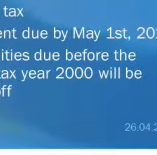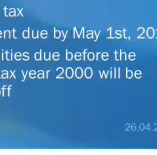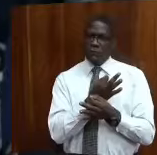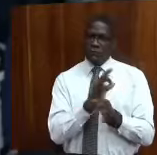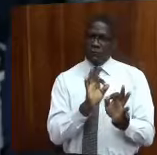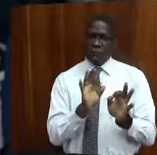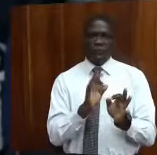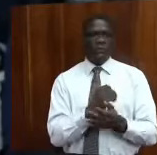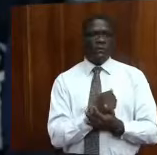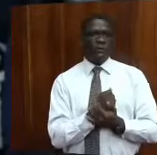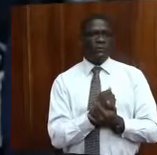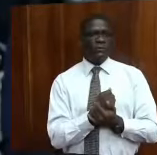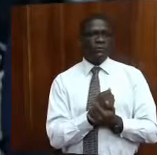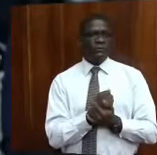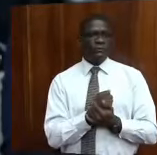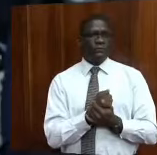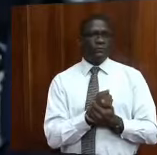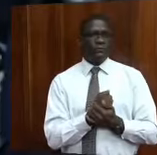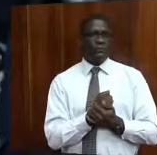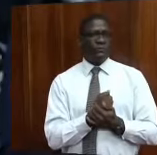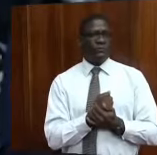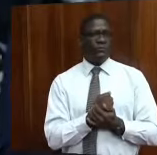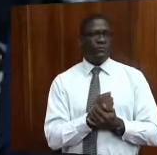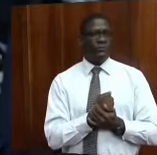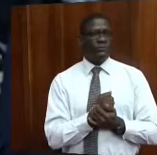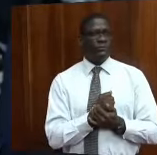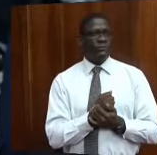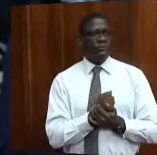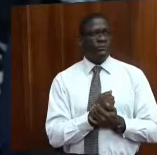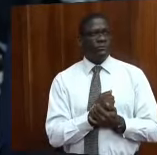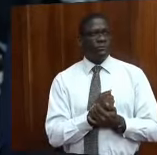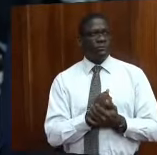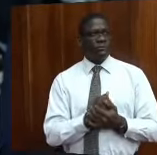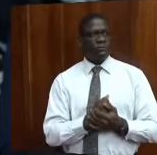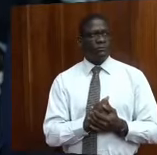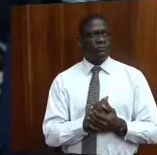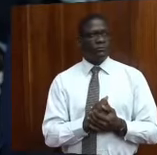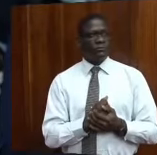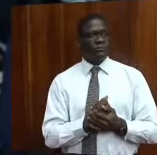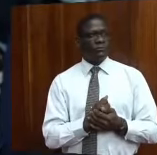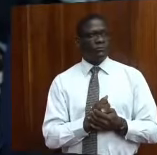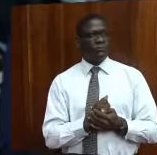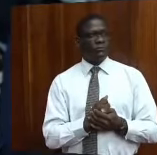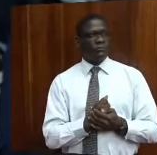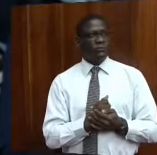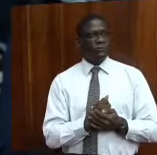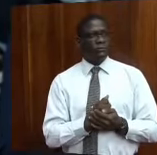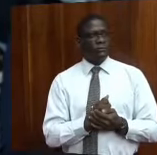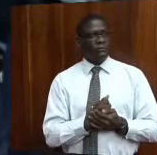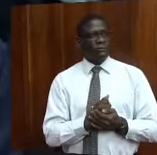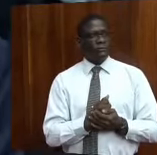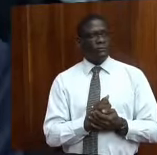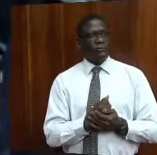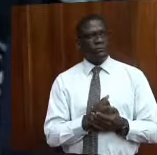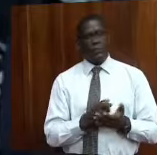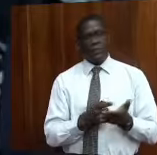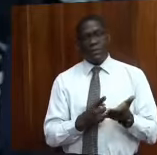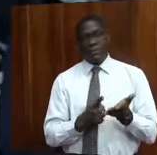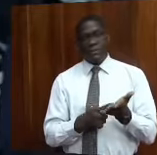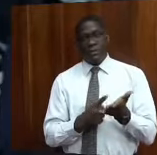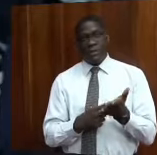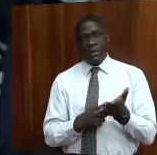Disputes relating to tax liabilities which have delayed the payment of taxes will be subject to review by a dedicated